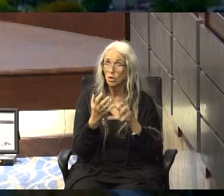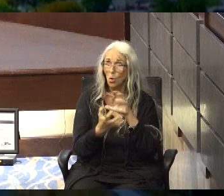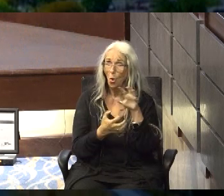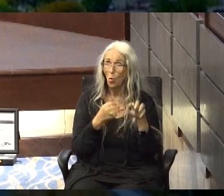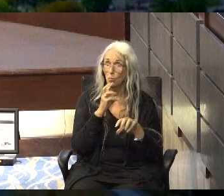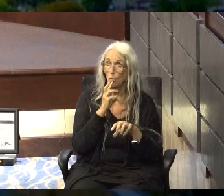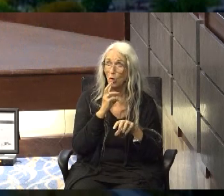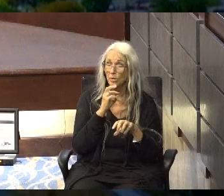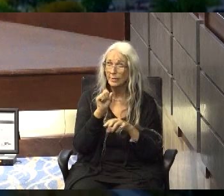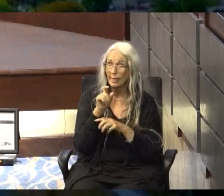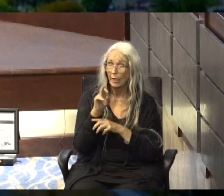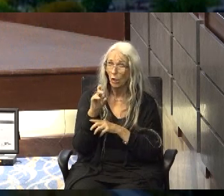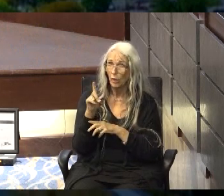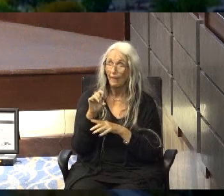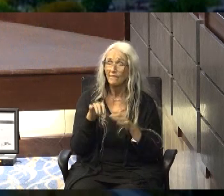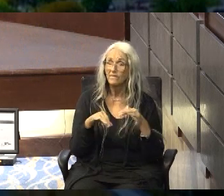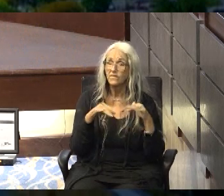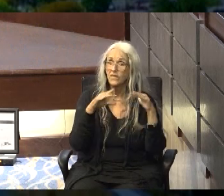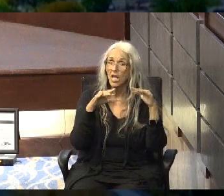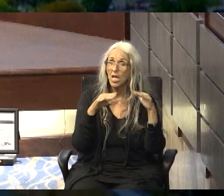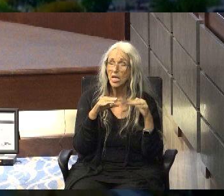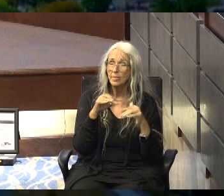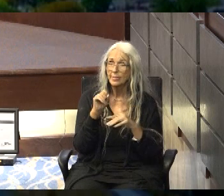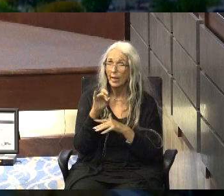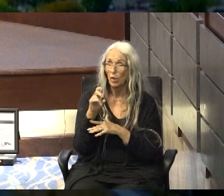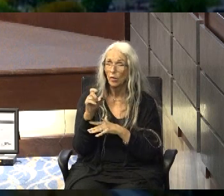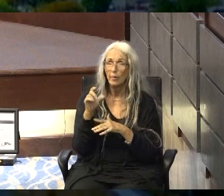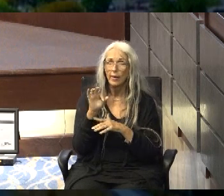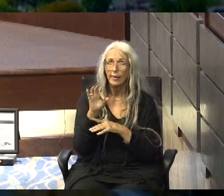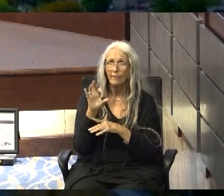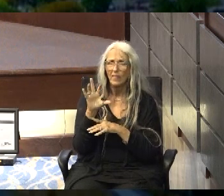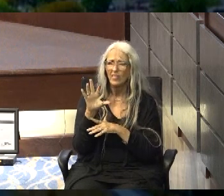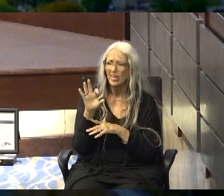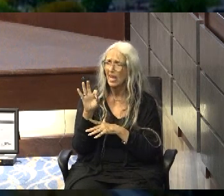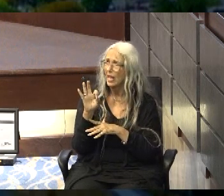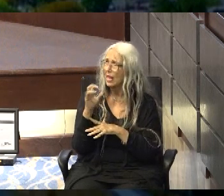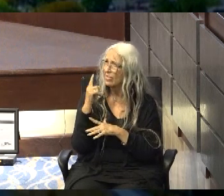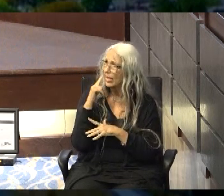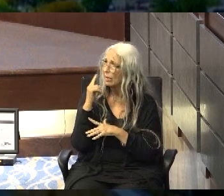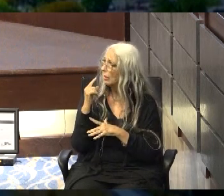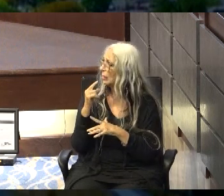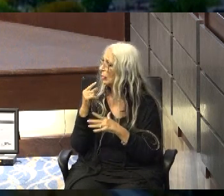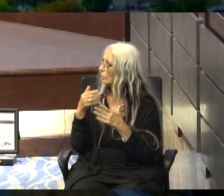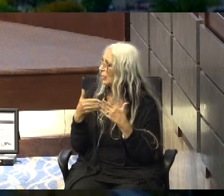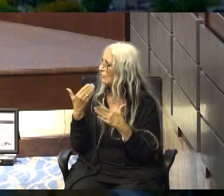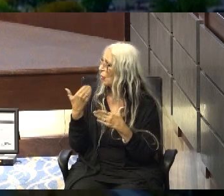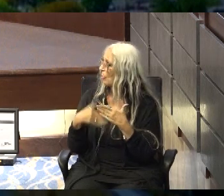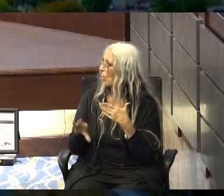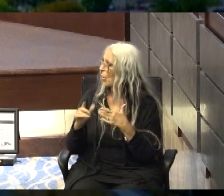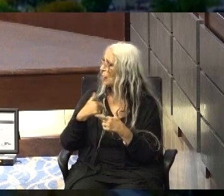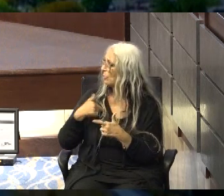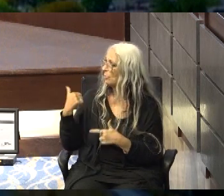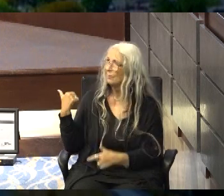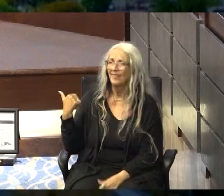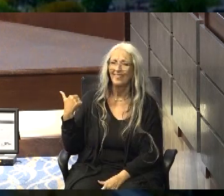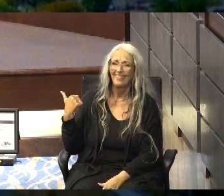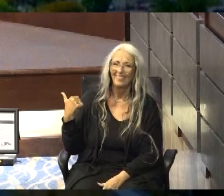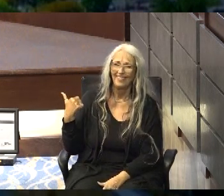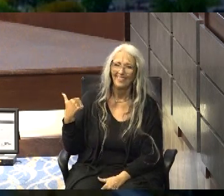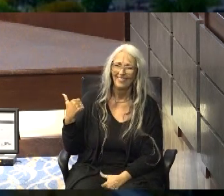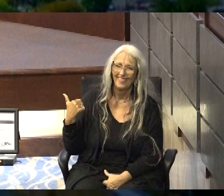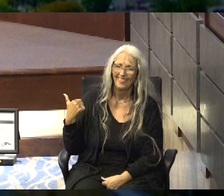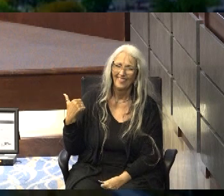stormwater standards or floodplain standards from, 1959, I think. Yep, before I was born. Before Amy was